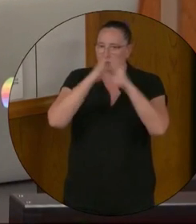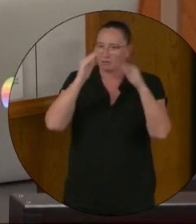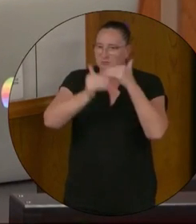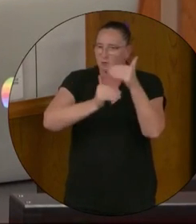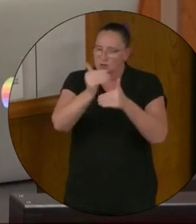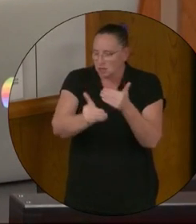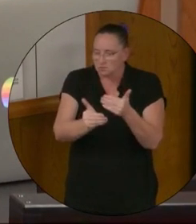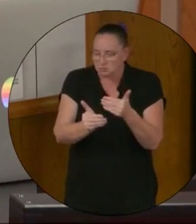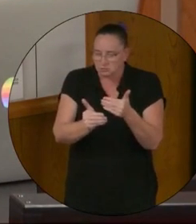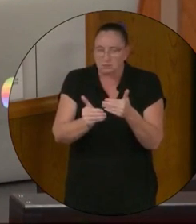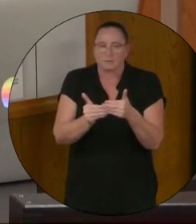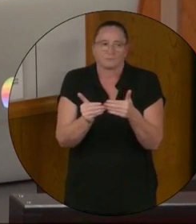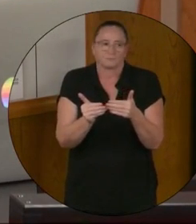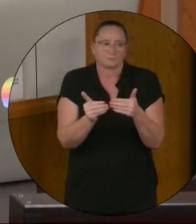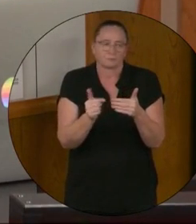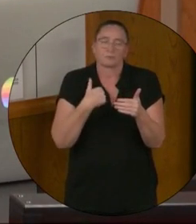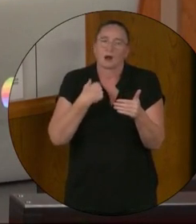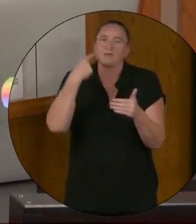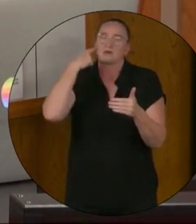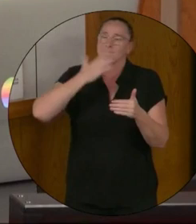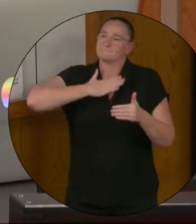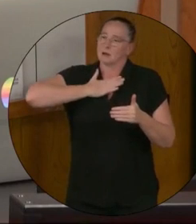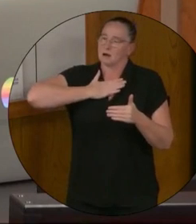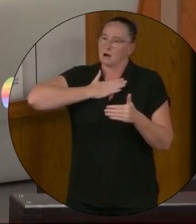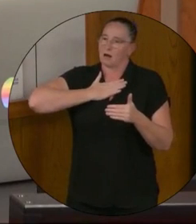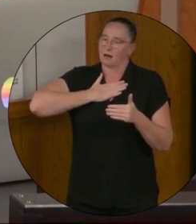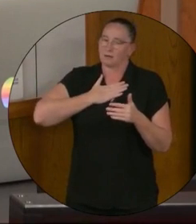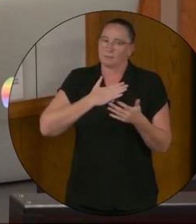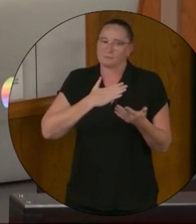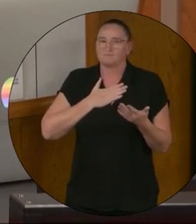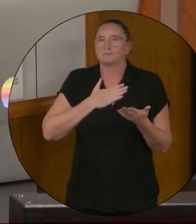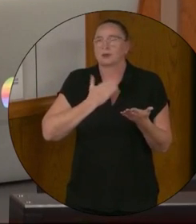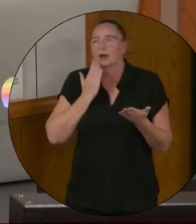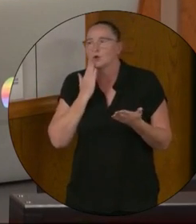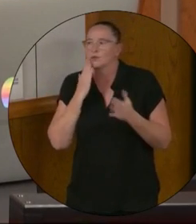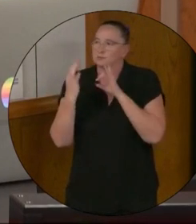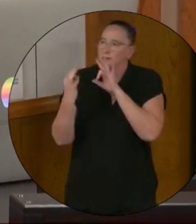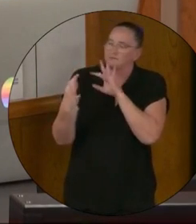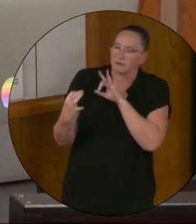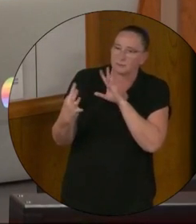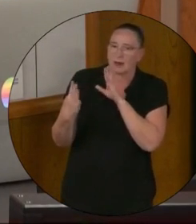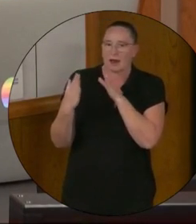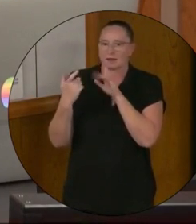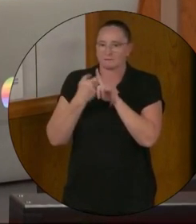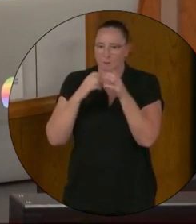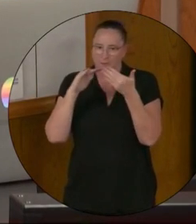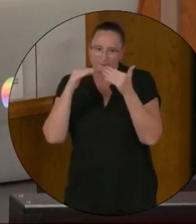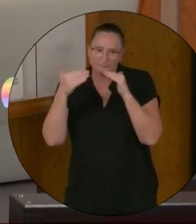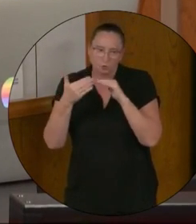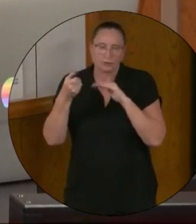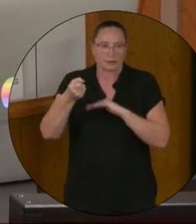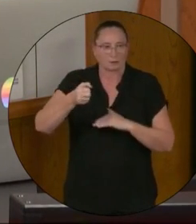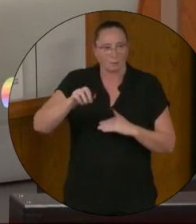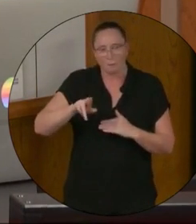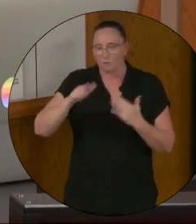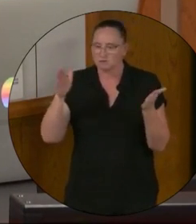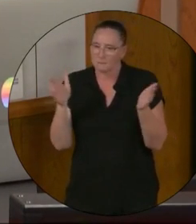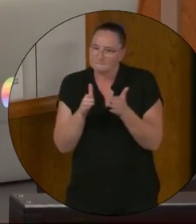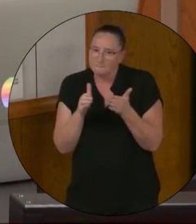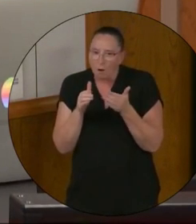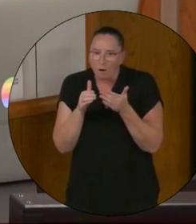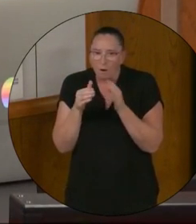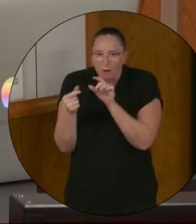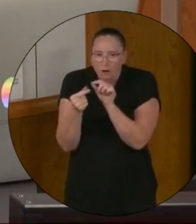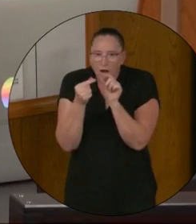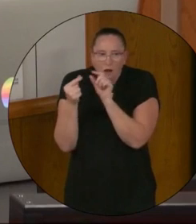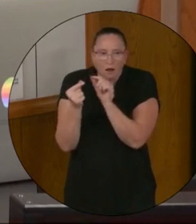Okay. I think I know there's been some feedback on the community or some small rumblings of